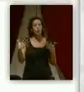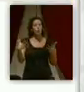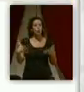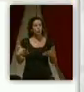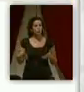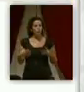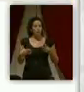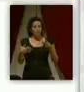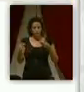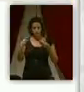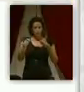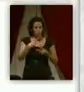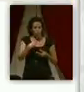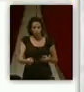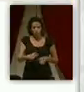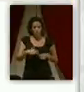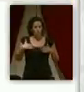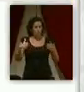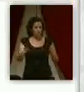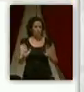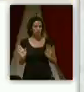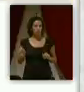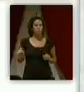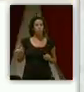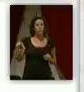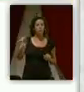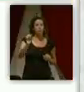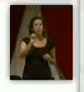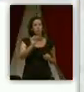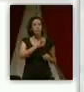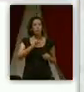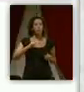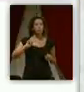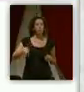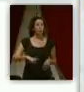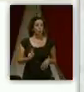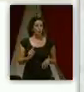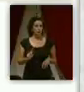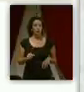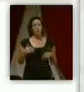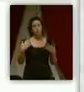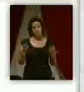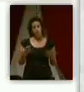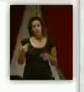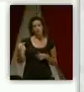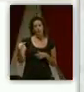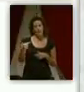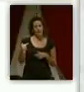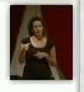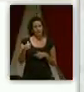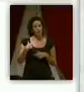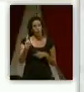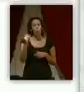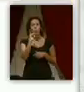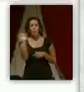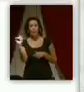you ask them, how could I introduce my SIM card? It is very difficult. And